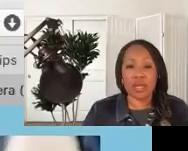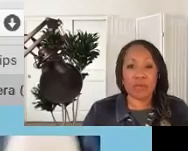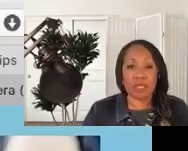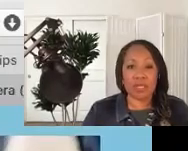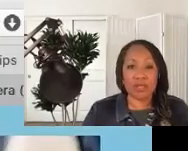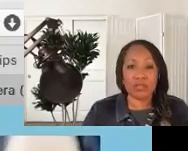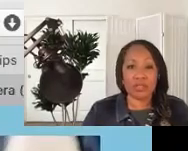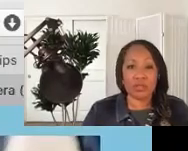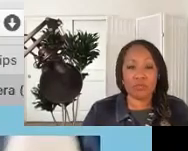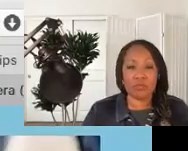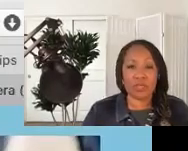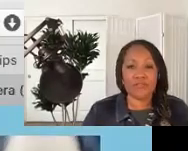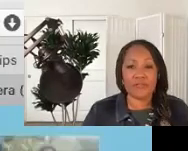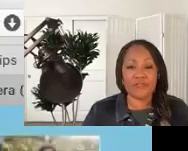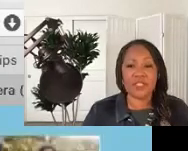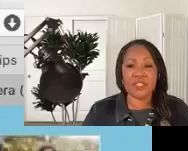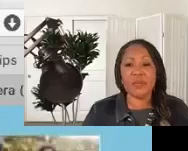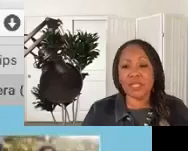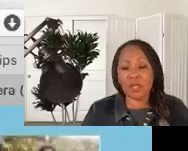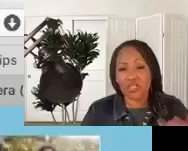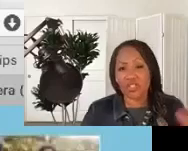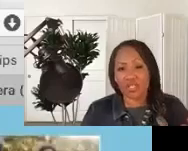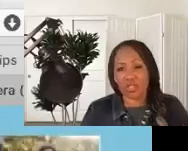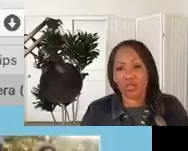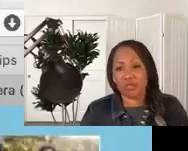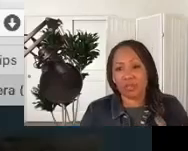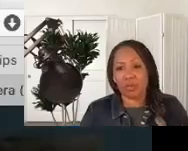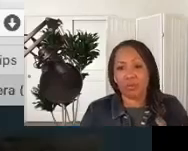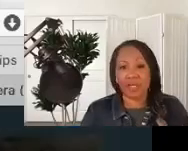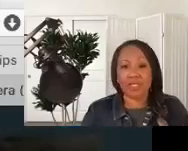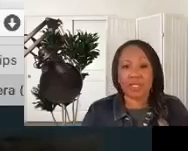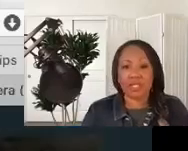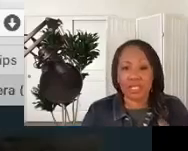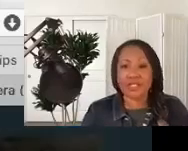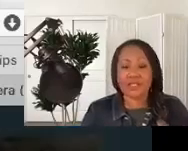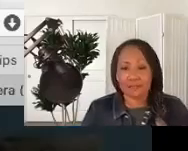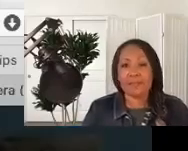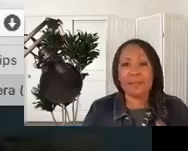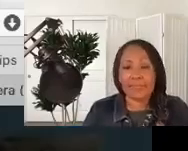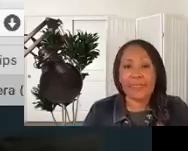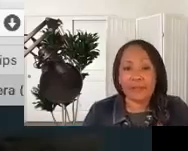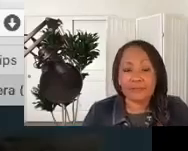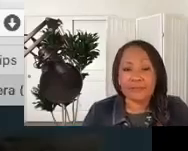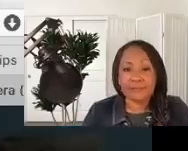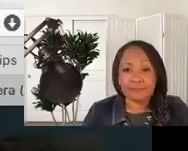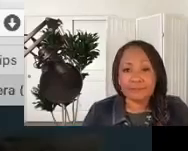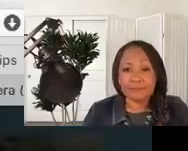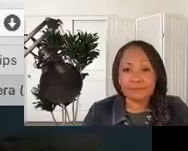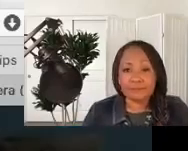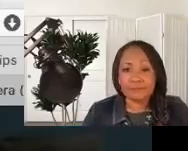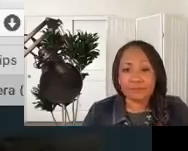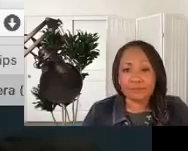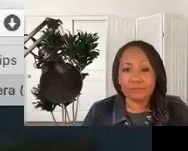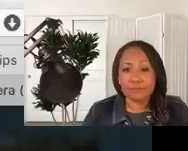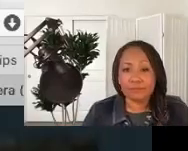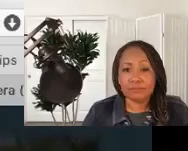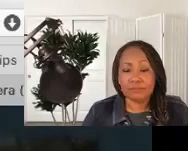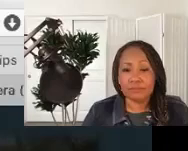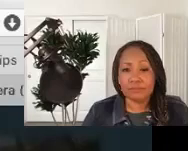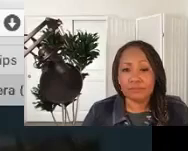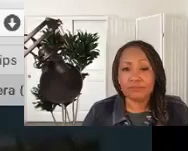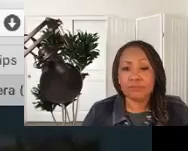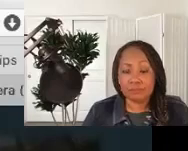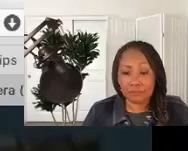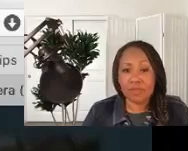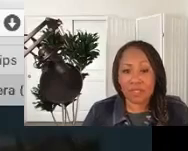Okay, well, I'm here. So Okay. if it's a building question, I should go to the building one, but yes. So you can see the arrows,